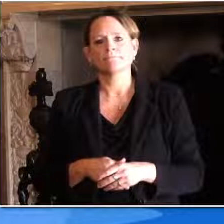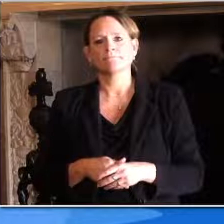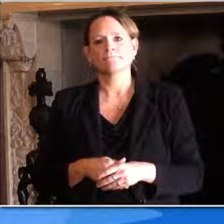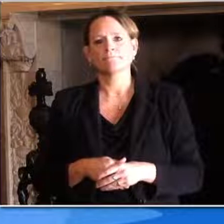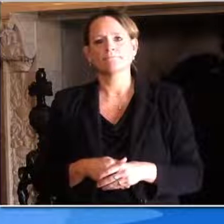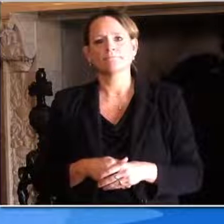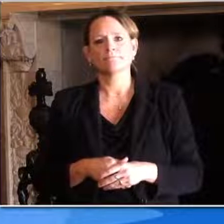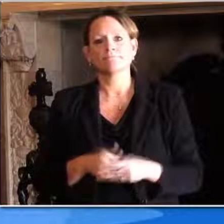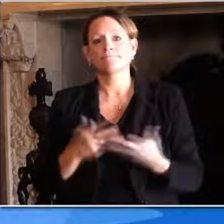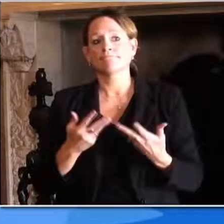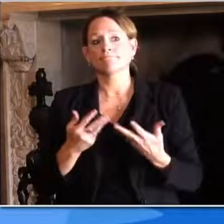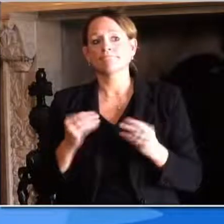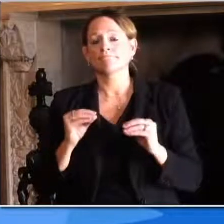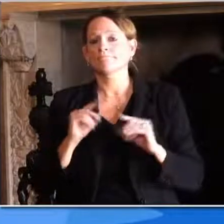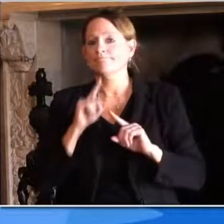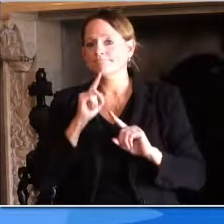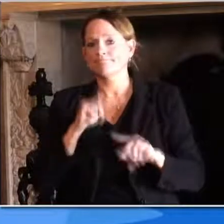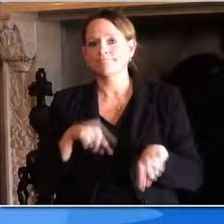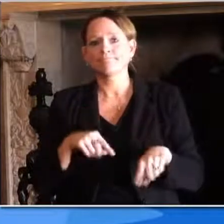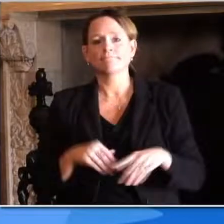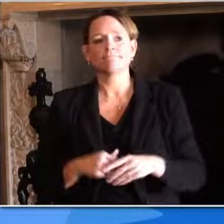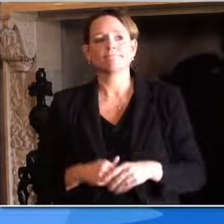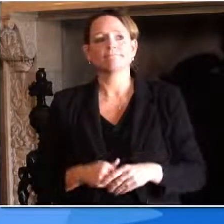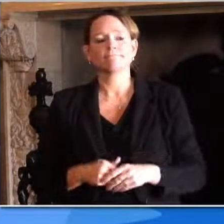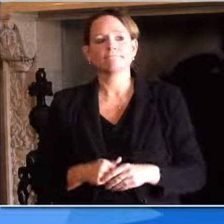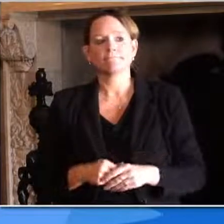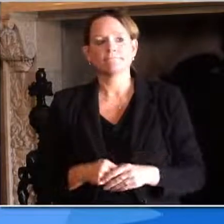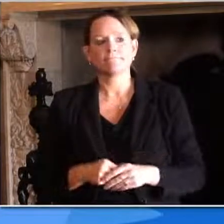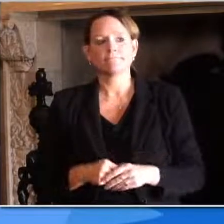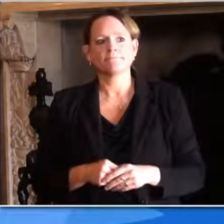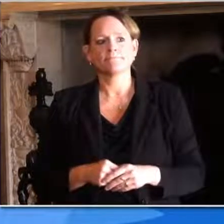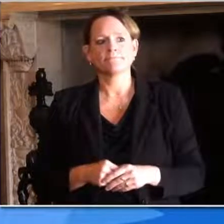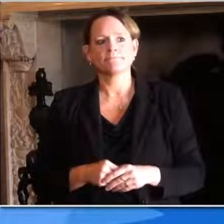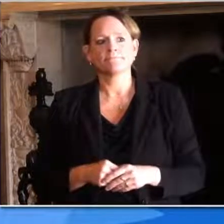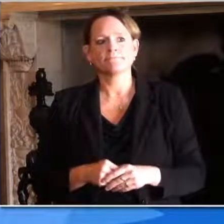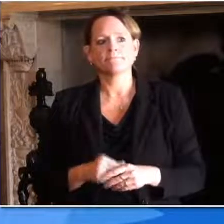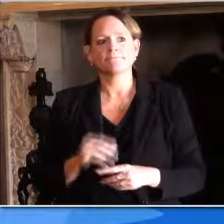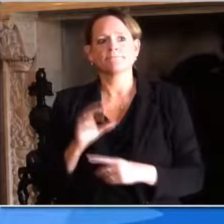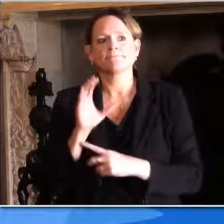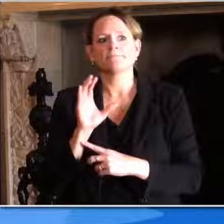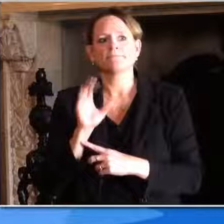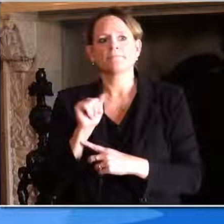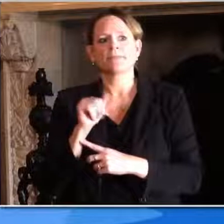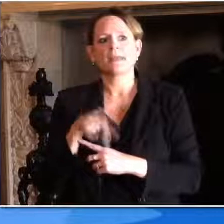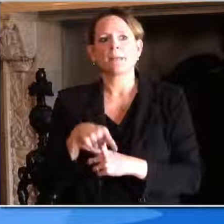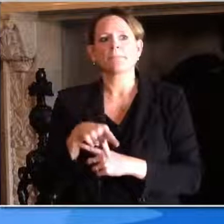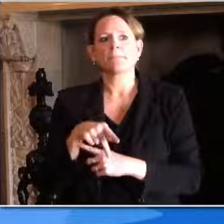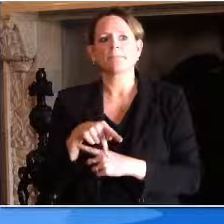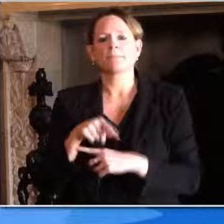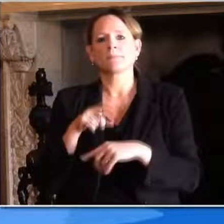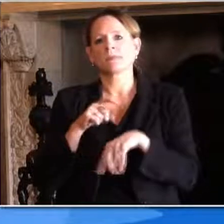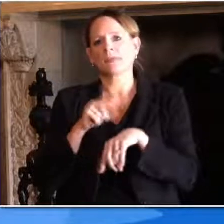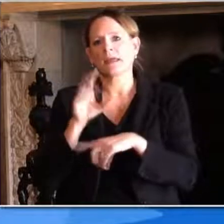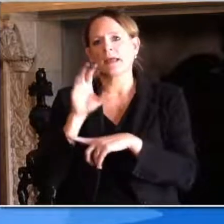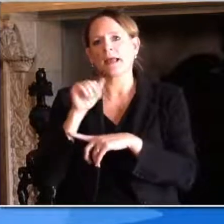Okay, we'll move on then to Brianna Riley from the Cap Times. Brianna.